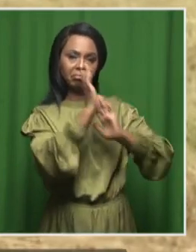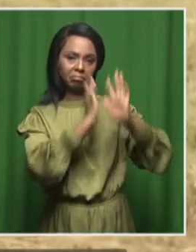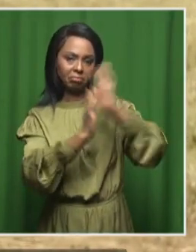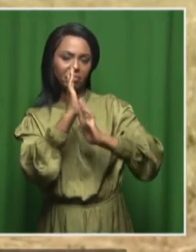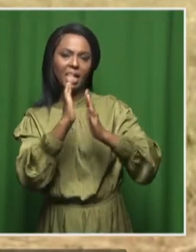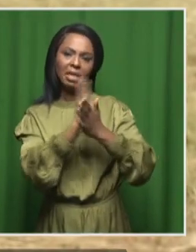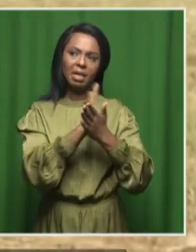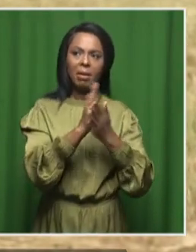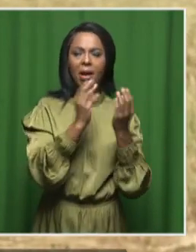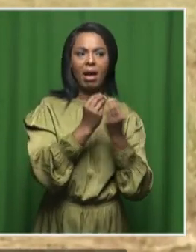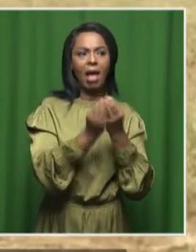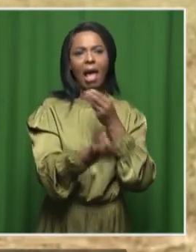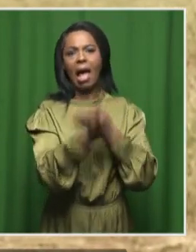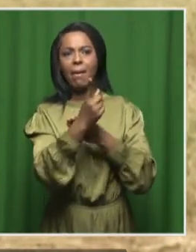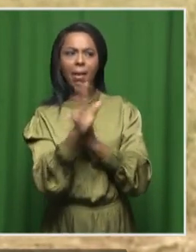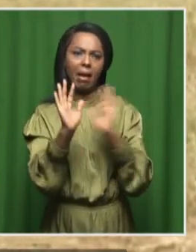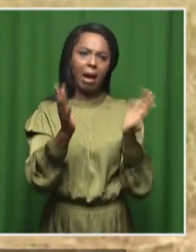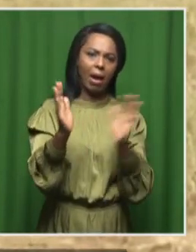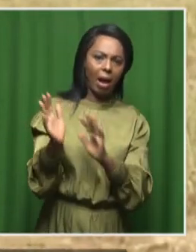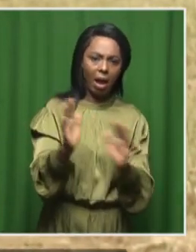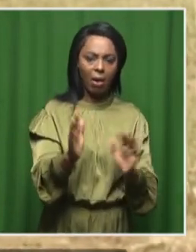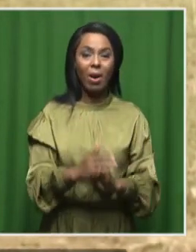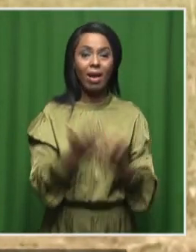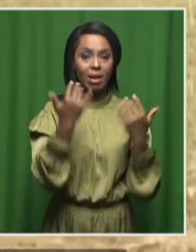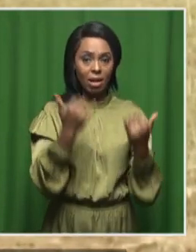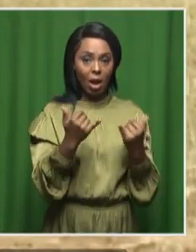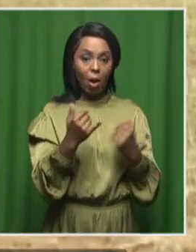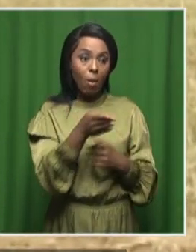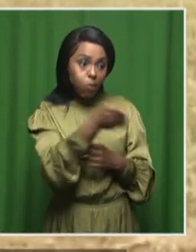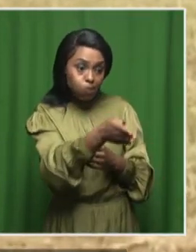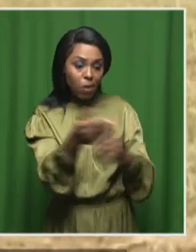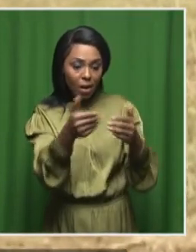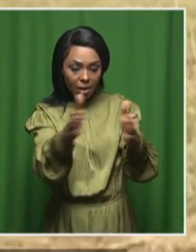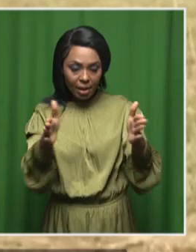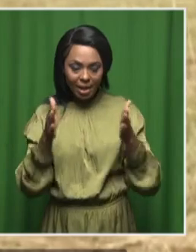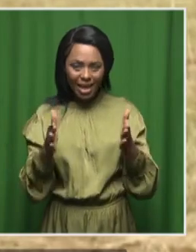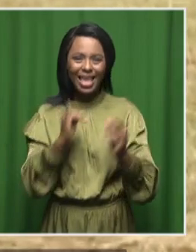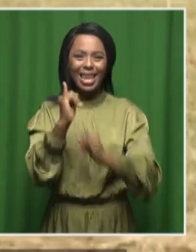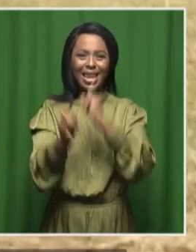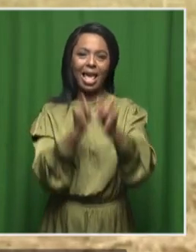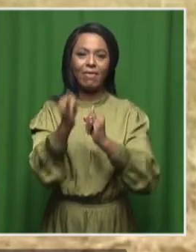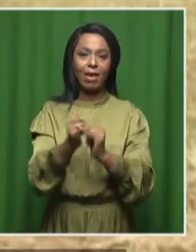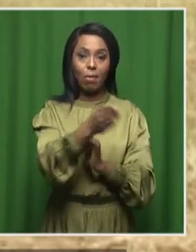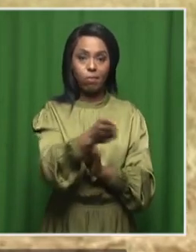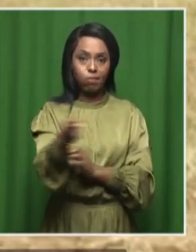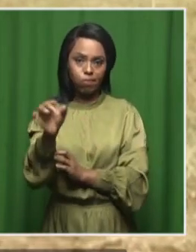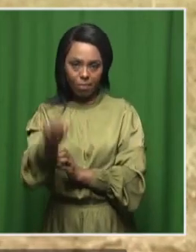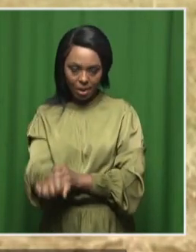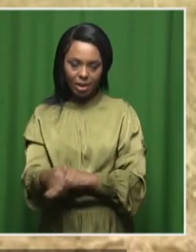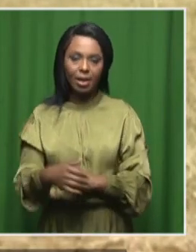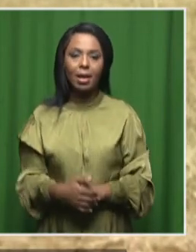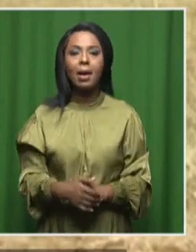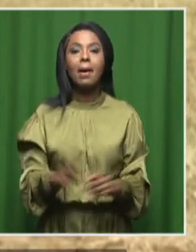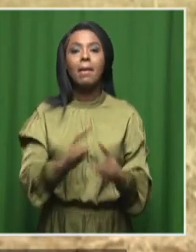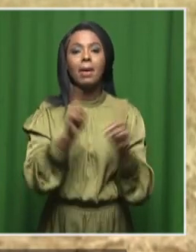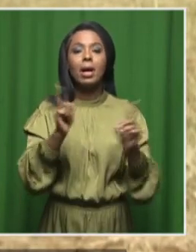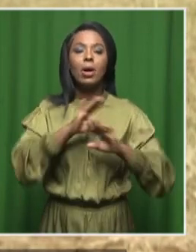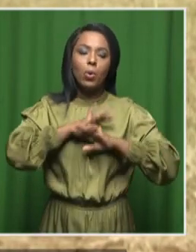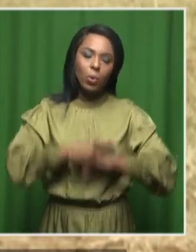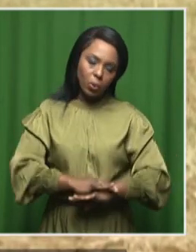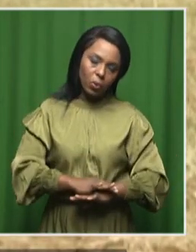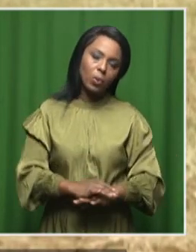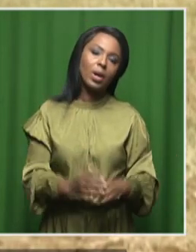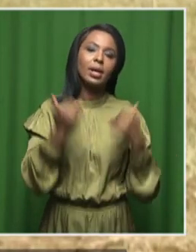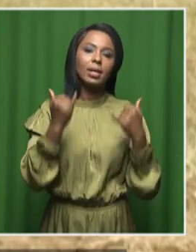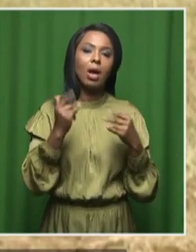of the conditions that these 11 lions have gone through. But finally, the moment has arrived.